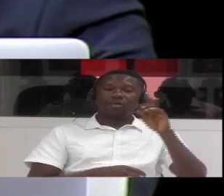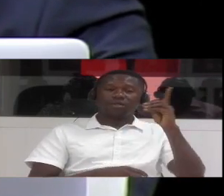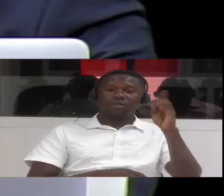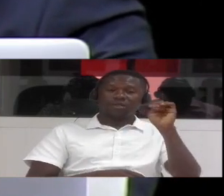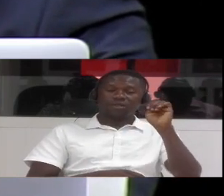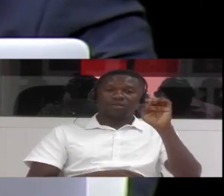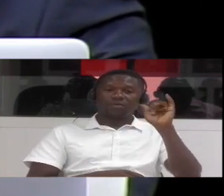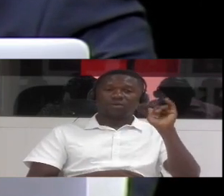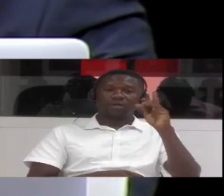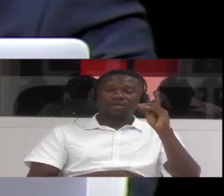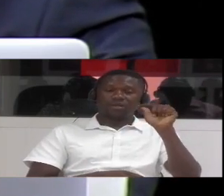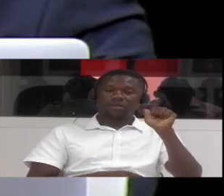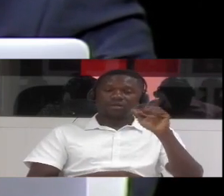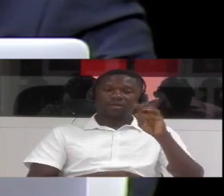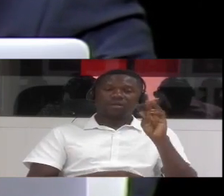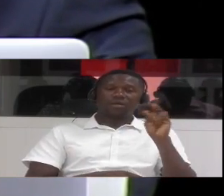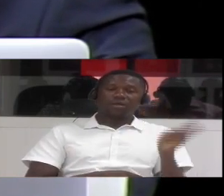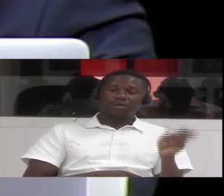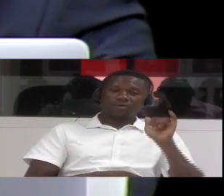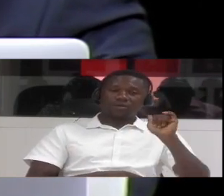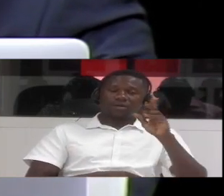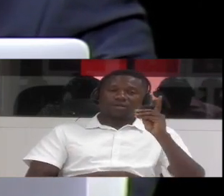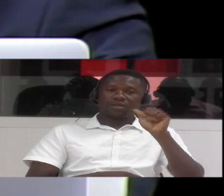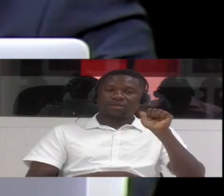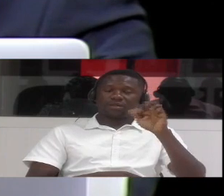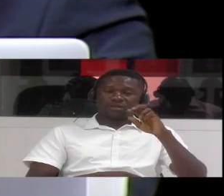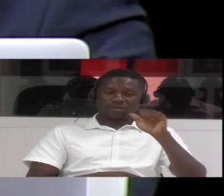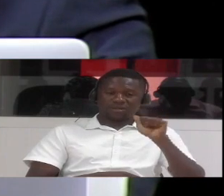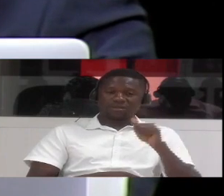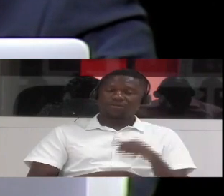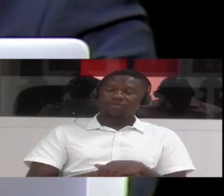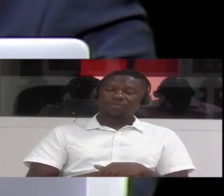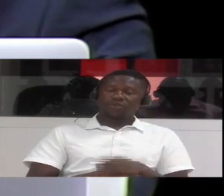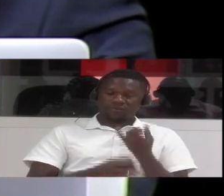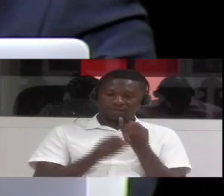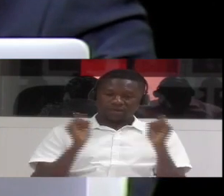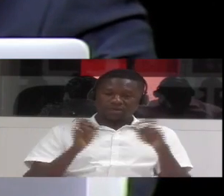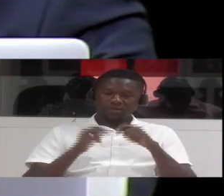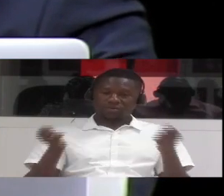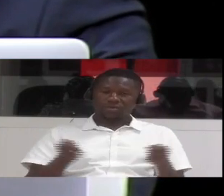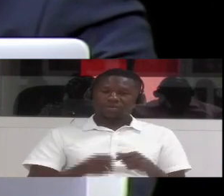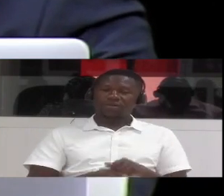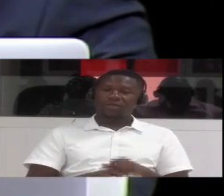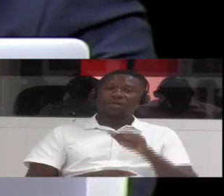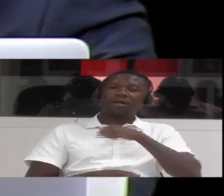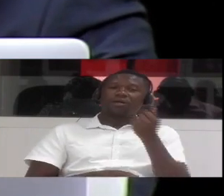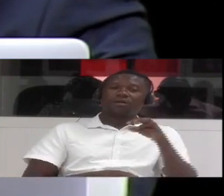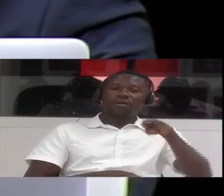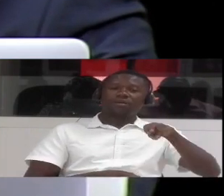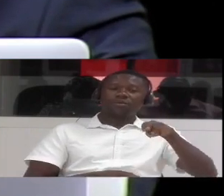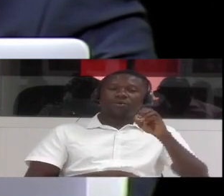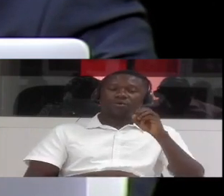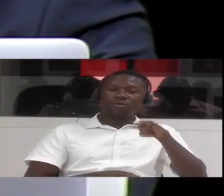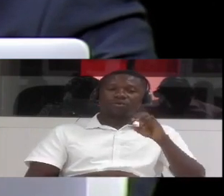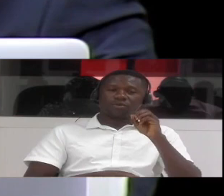And Musa Gassama of the Independent, Mumudu Gassama, excuse me, of the Independent? Yes.